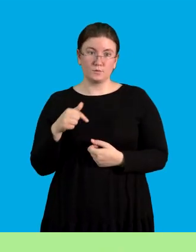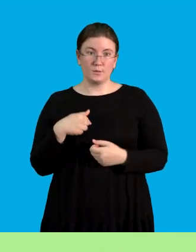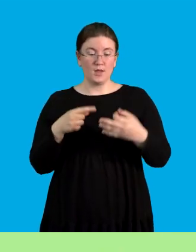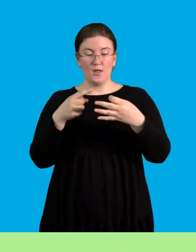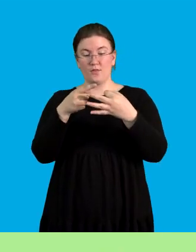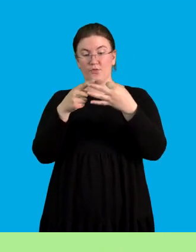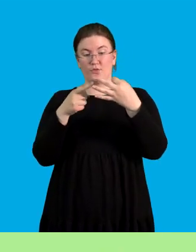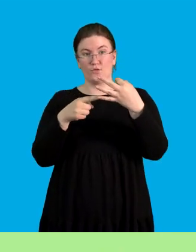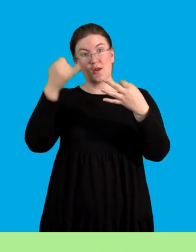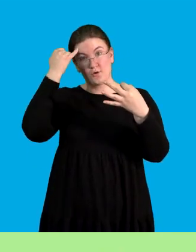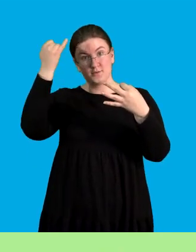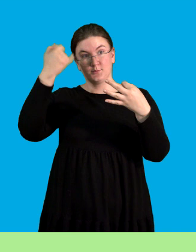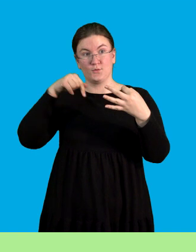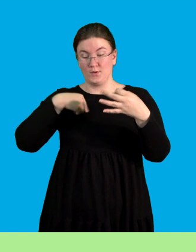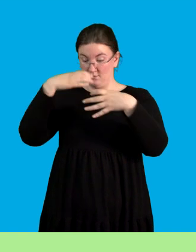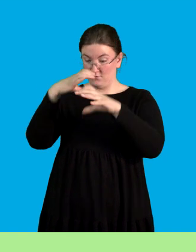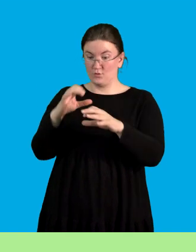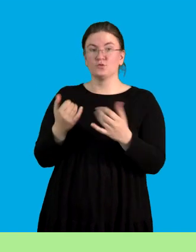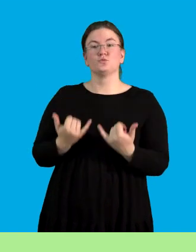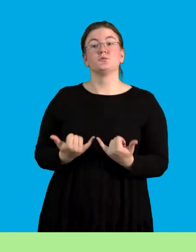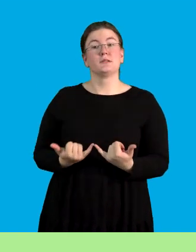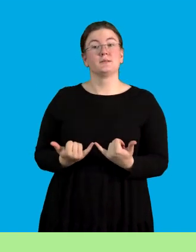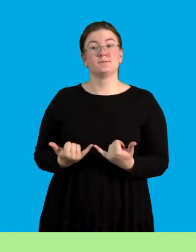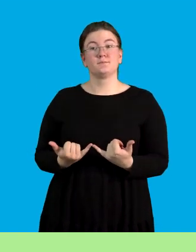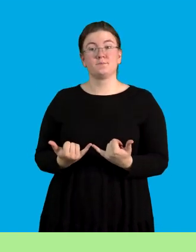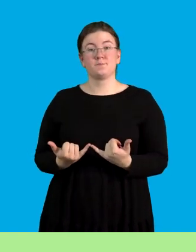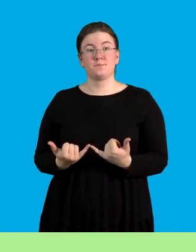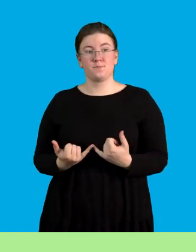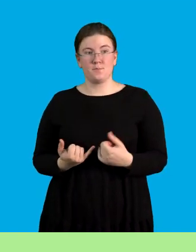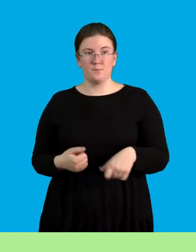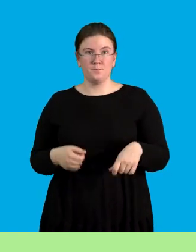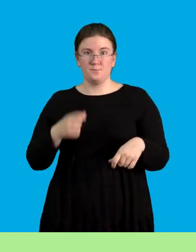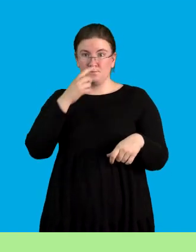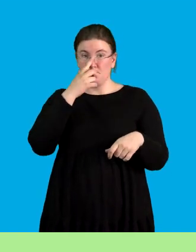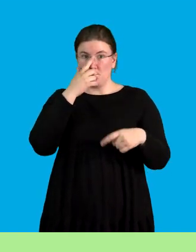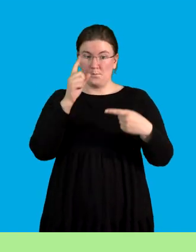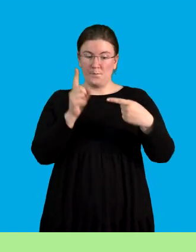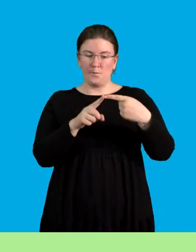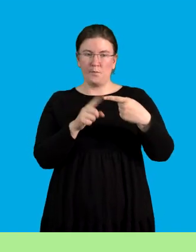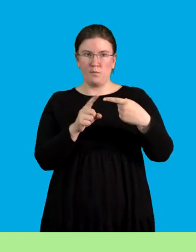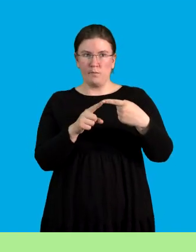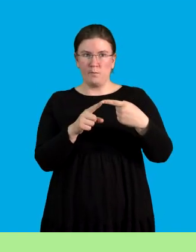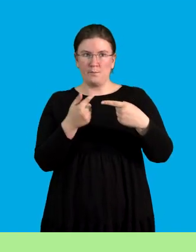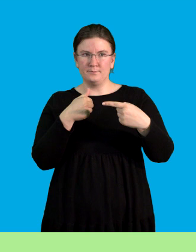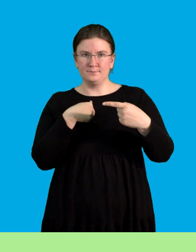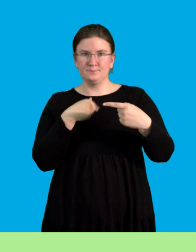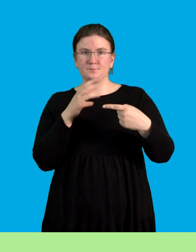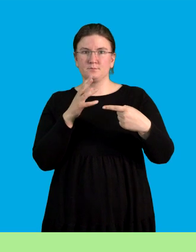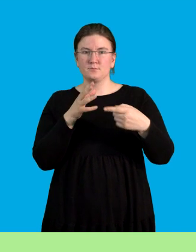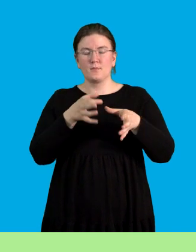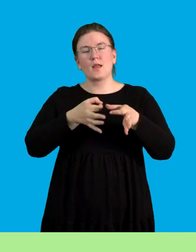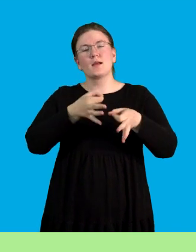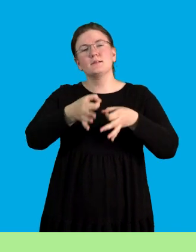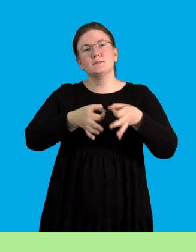So we have three main concepts that we are going to focus on in today's lesson. And the first one, we will